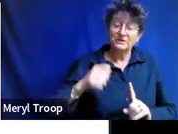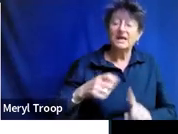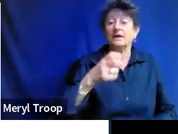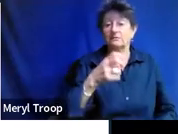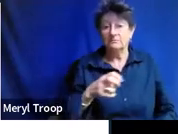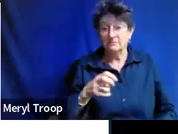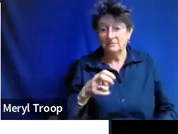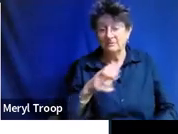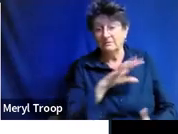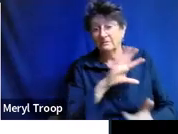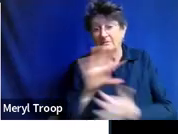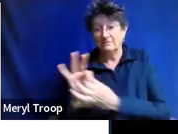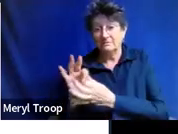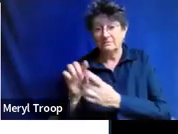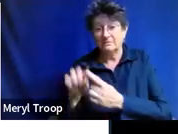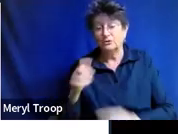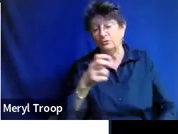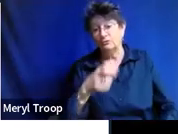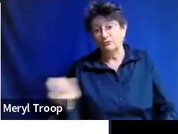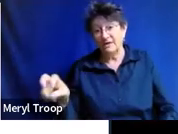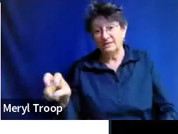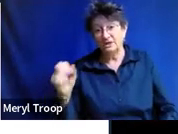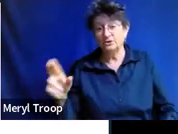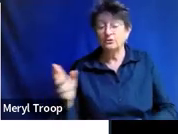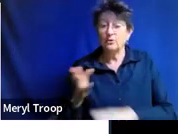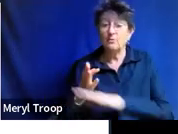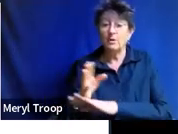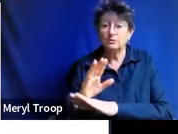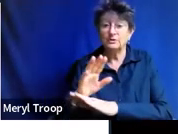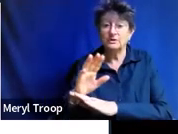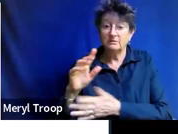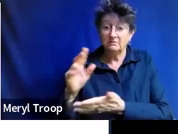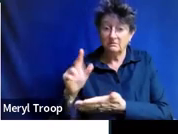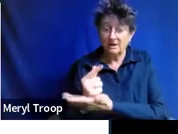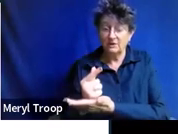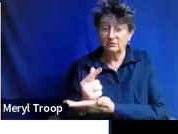should easily tie into post-secondary goals.